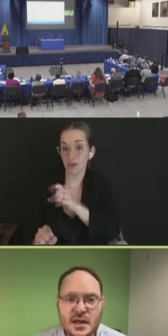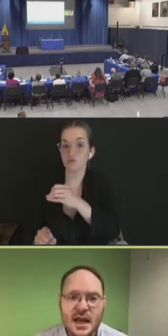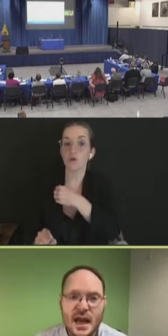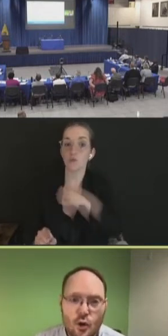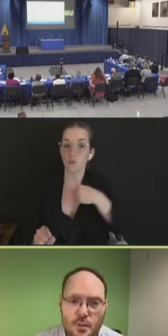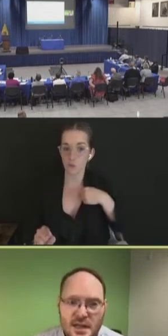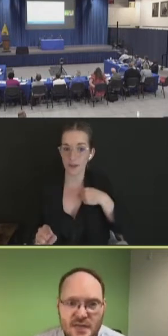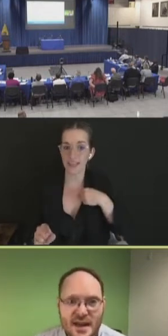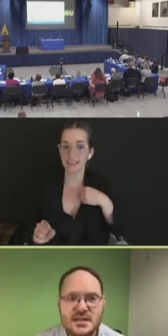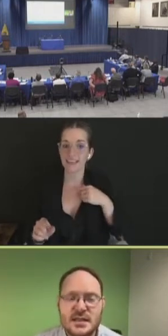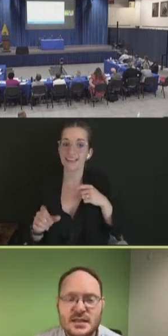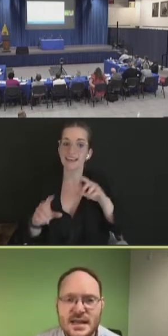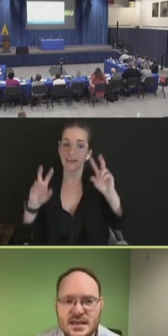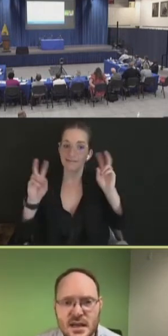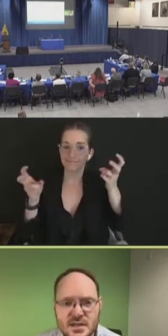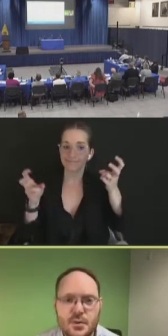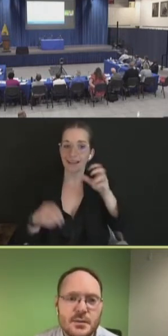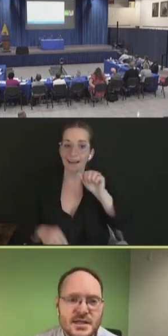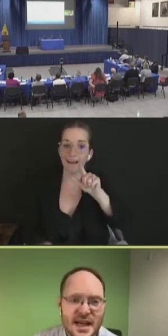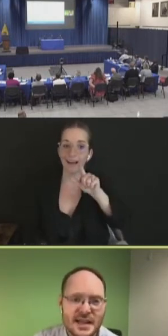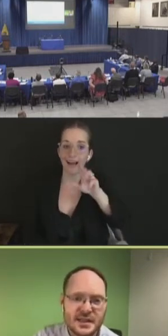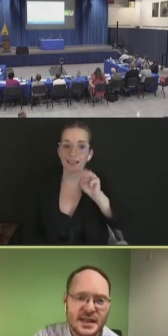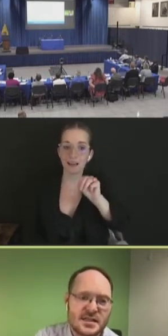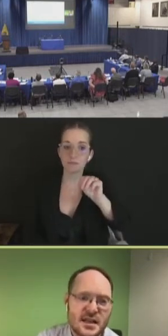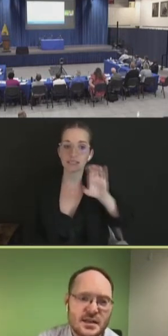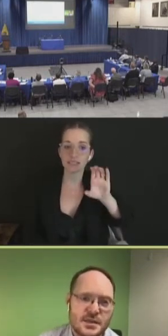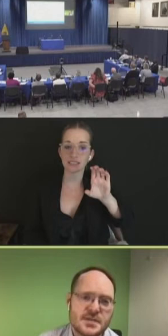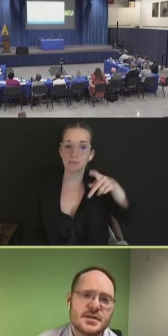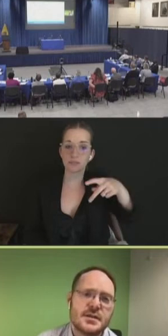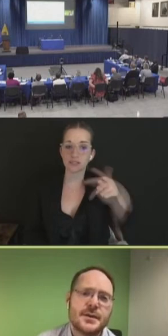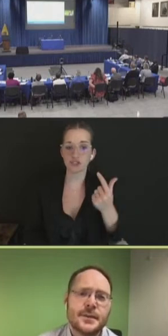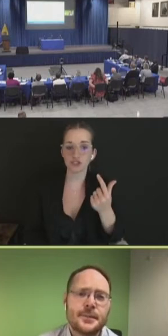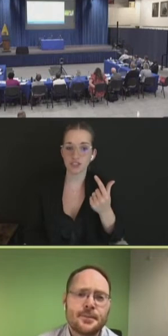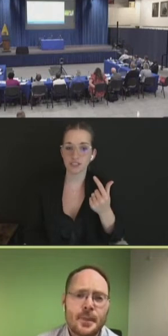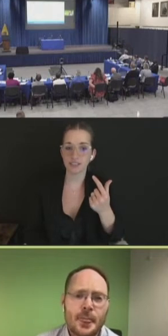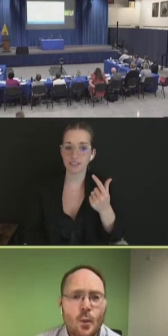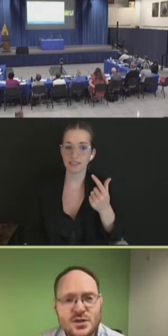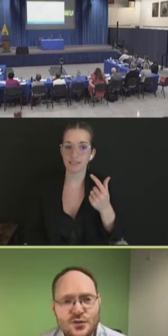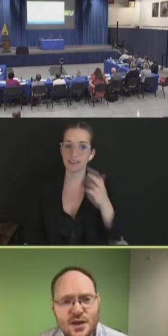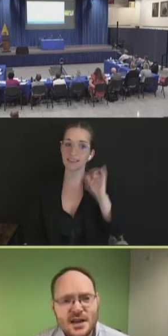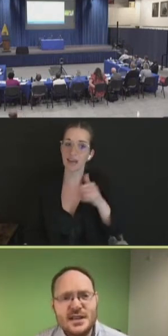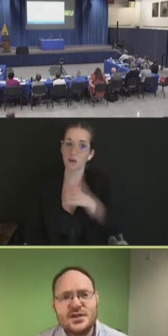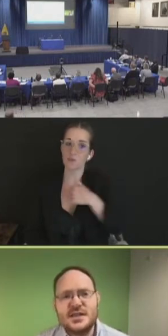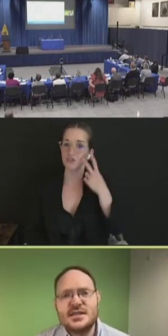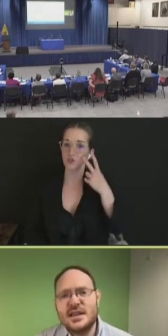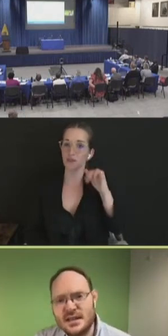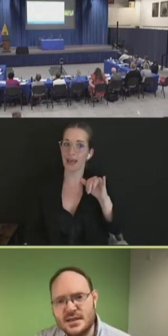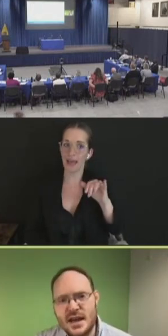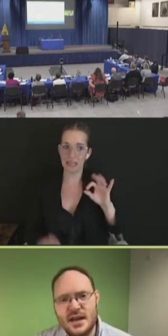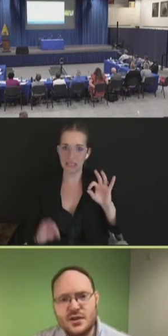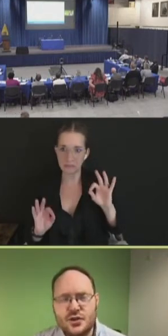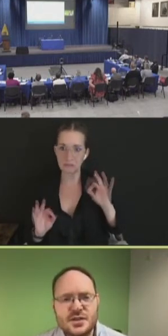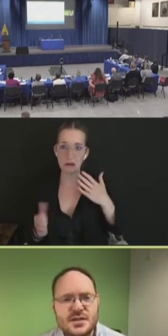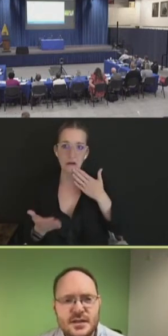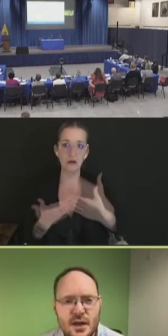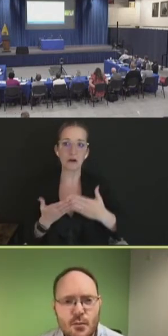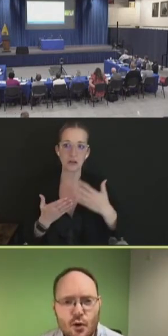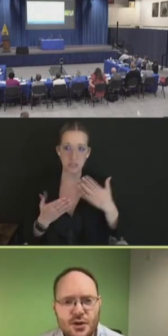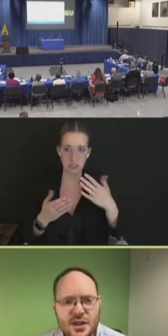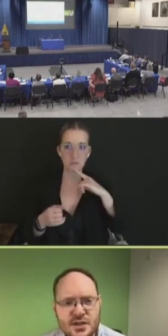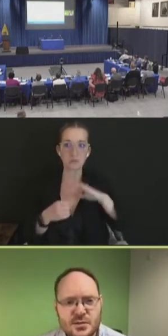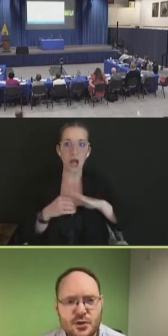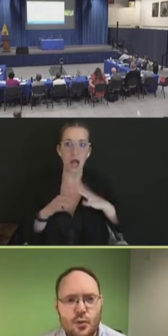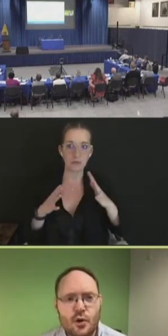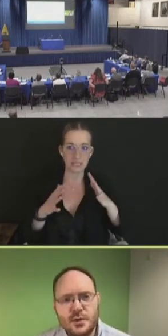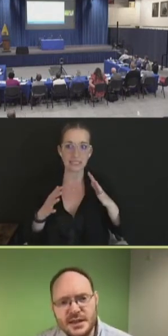CpG RBD vaccine as a promising candidate. Next slide, please. What's really interesting is during more